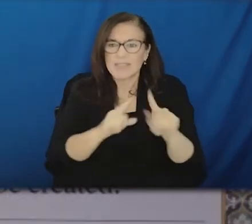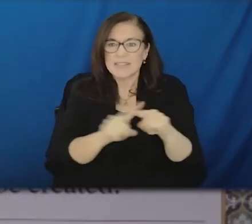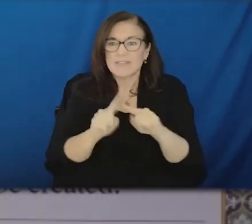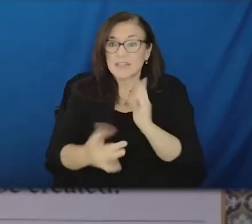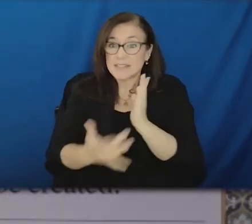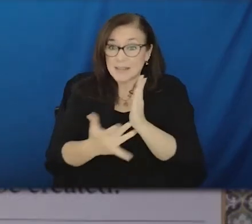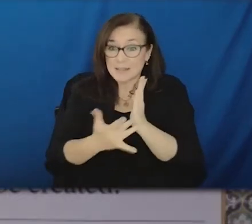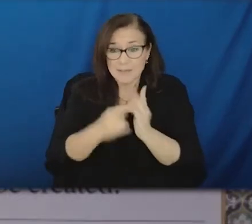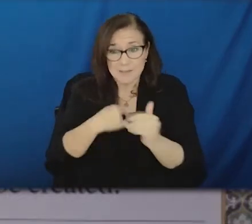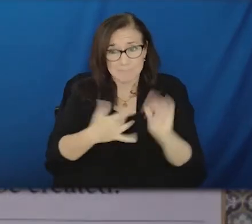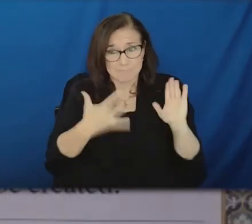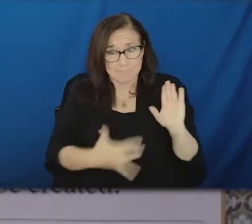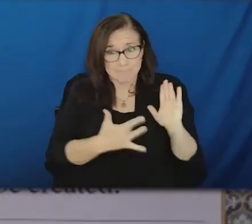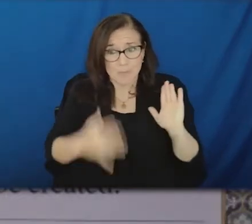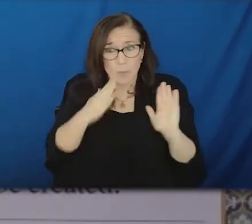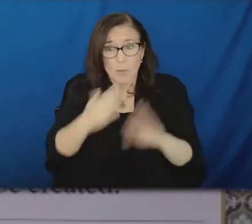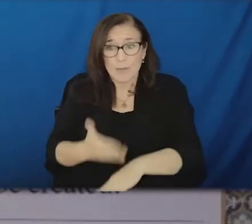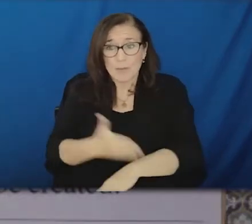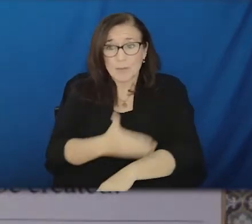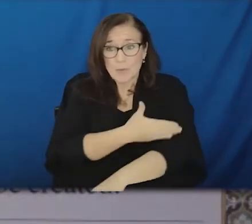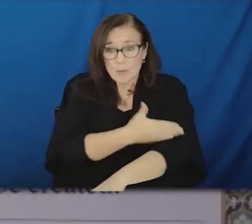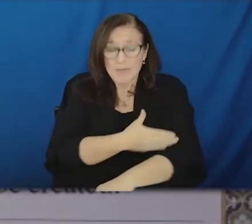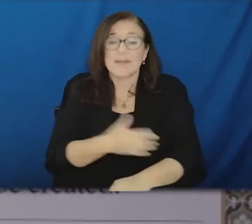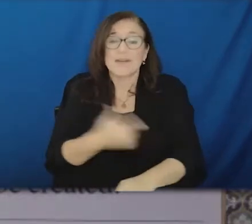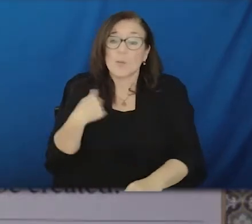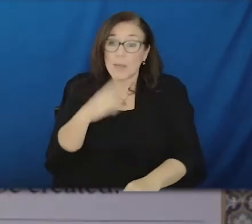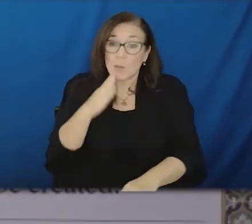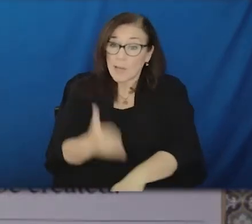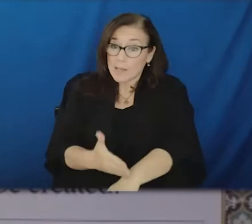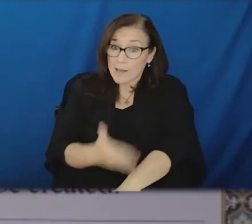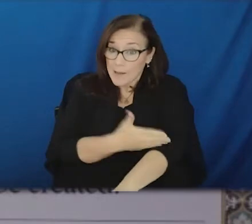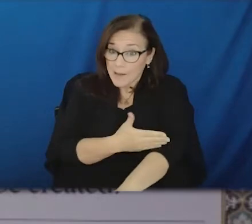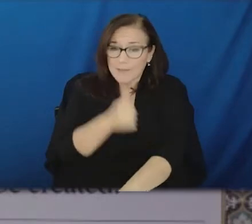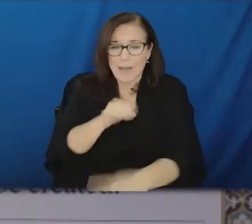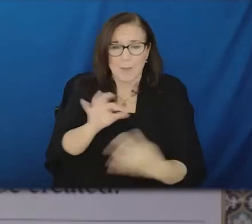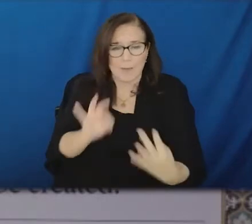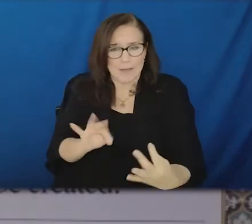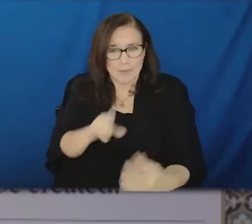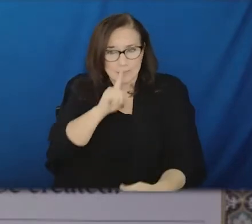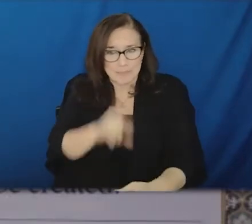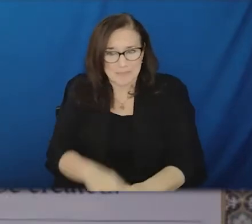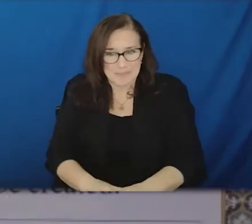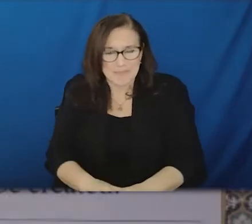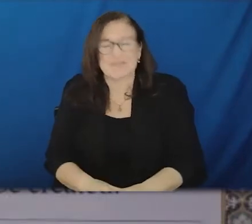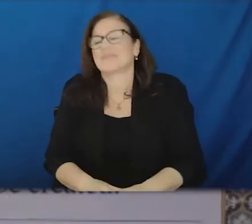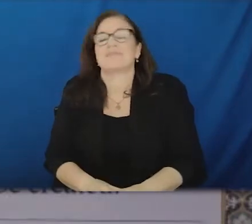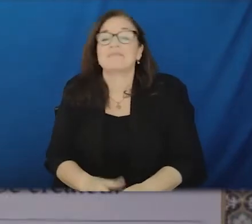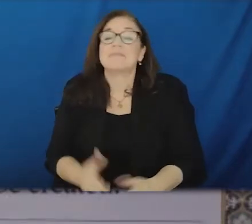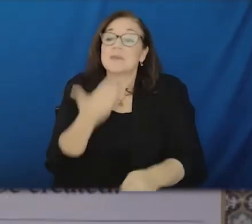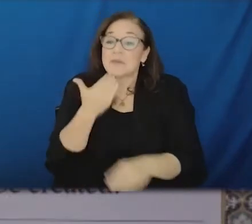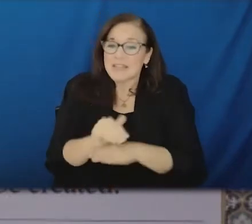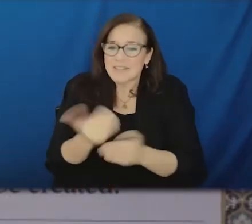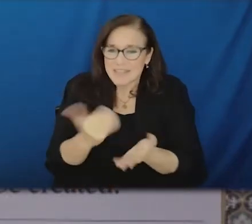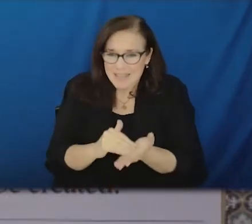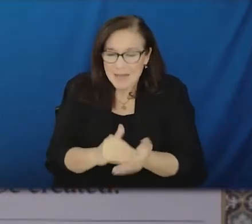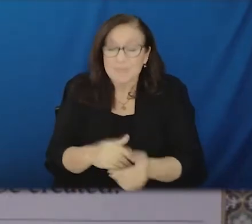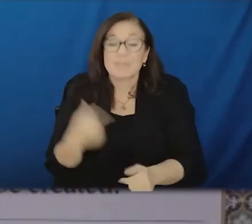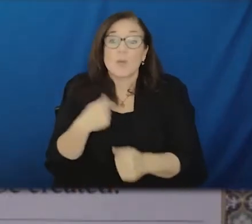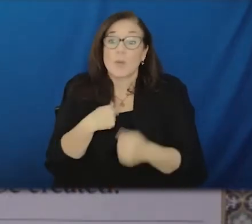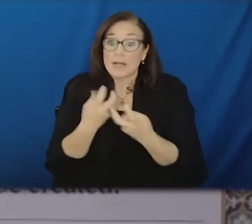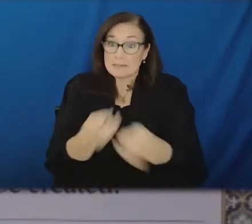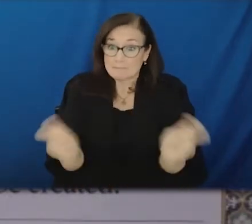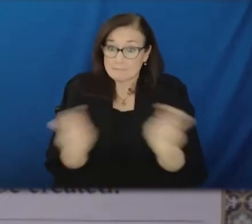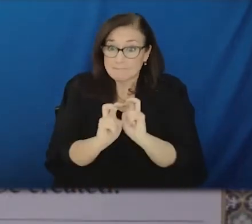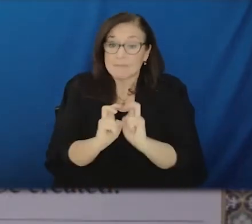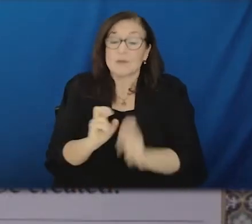improve and make progress, not perfection. So evening, board members, again, we are returning to in-person school